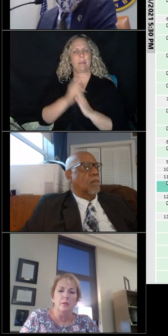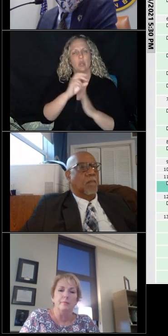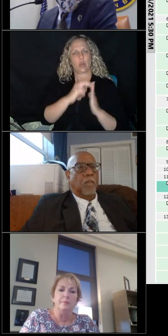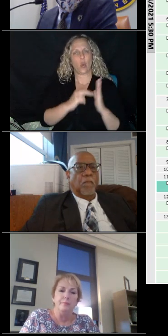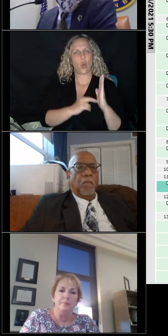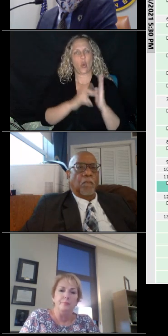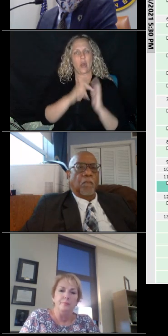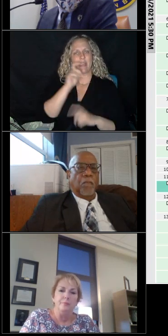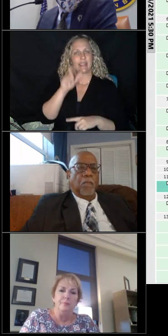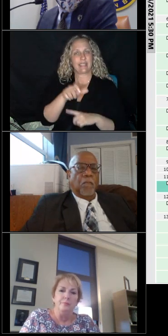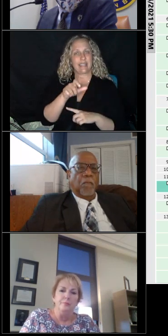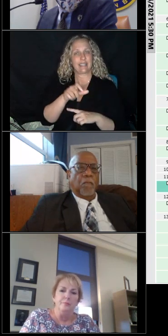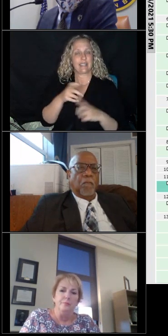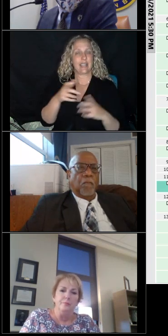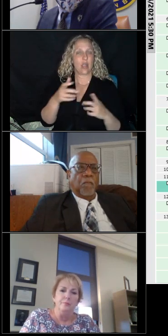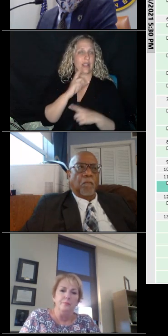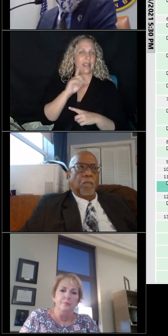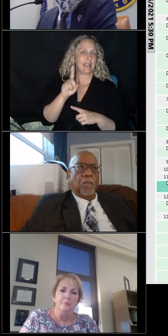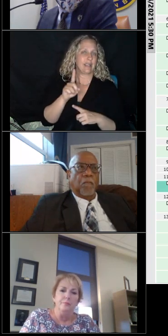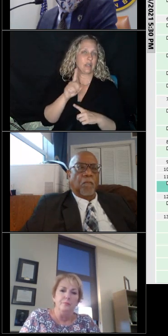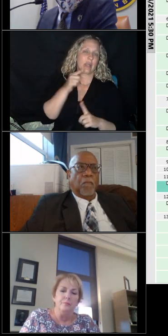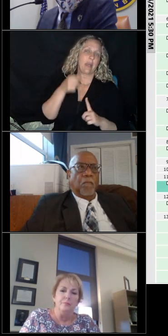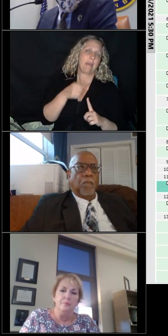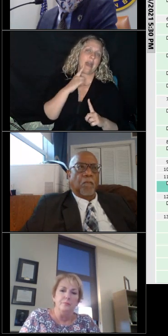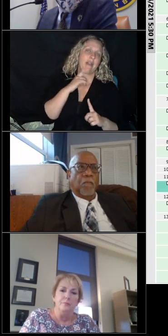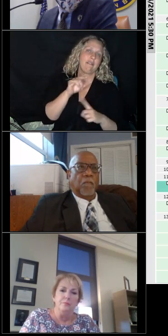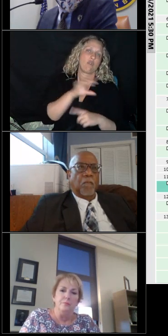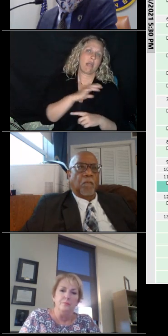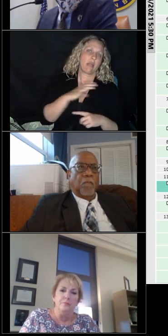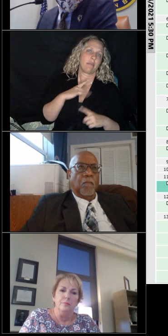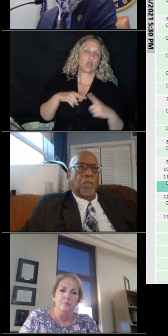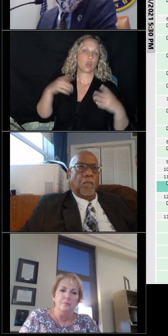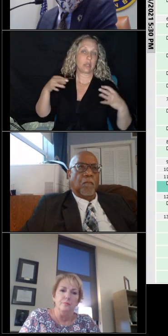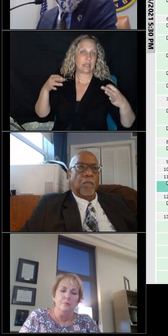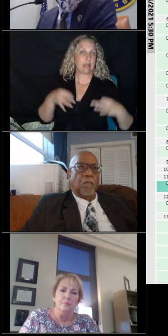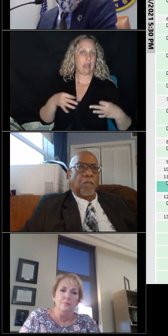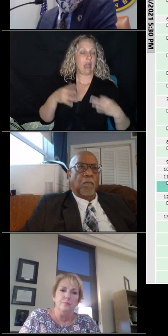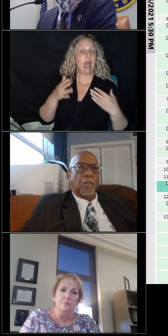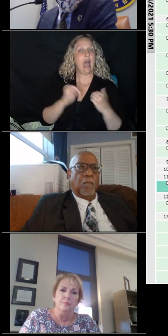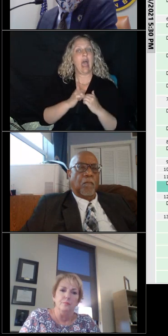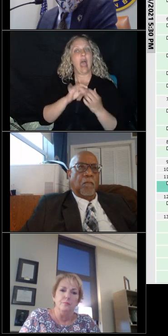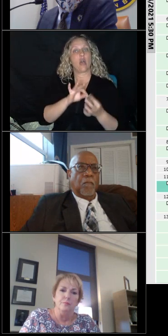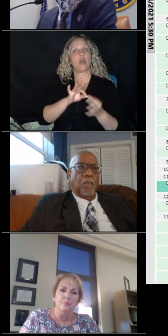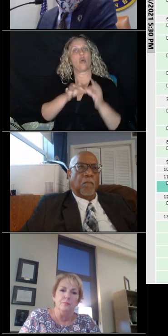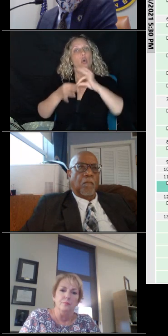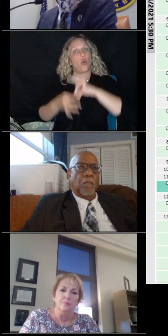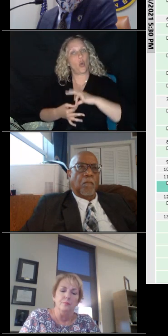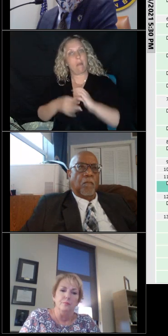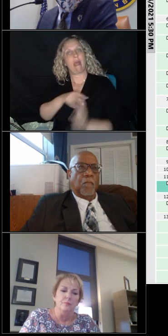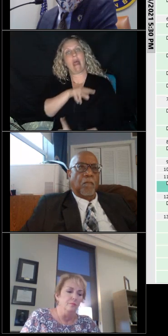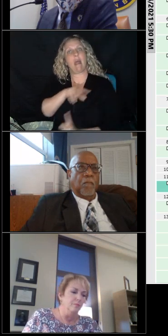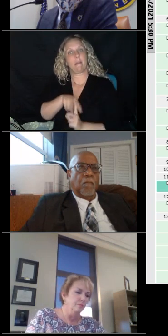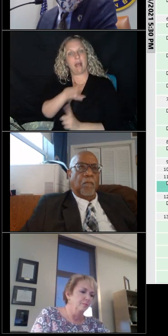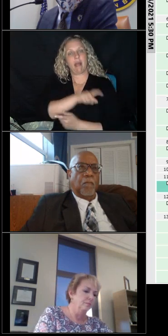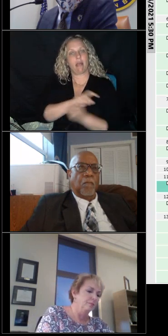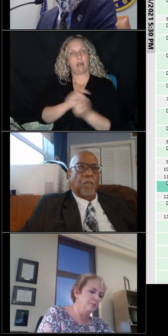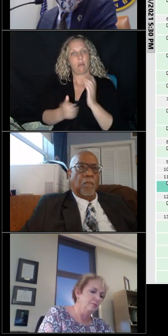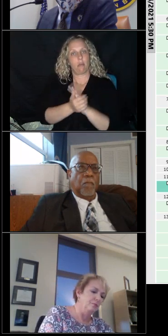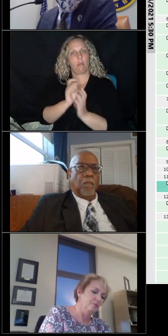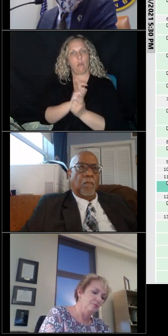that's necessary. It's a matter for the city commission to decide how to interpret and apply the provisions of